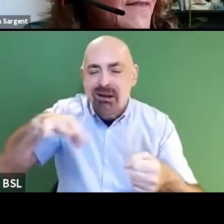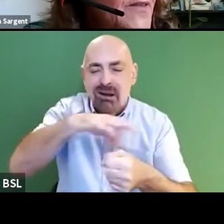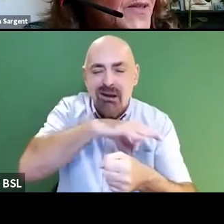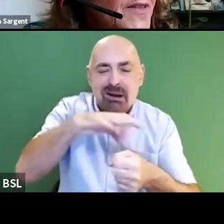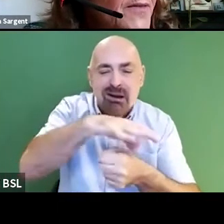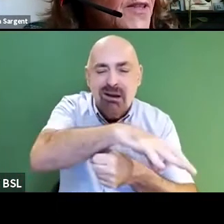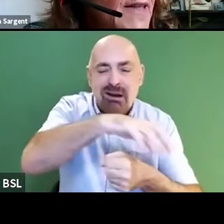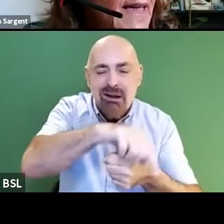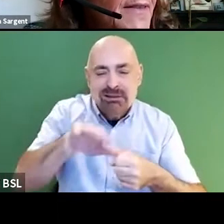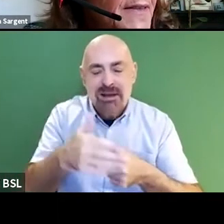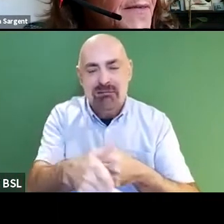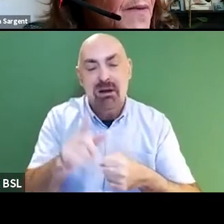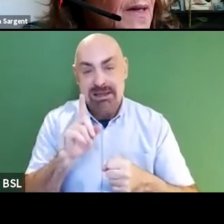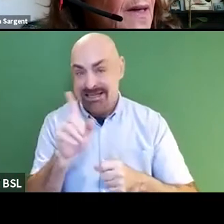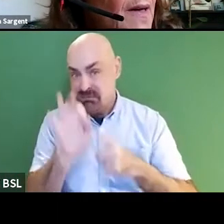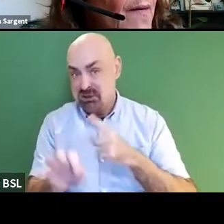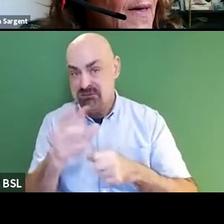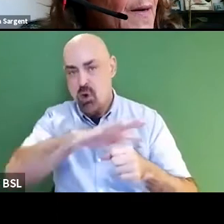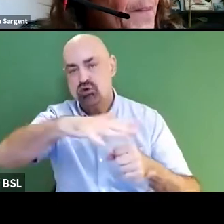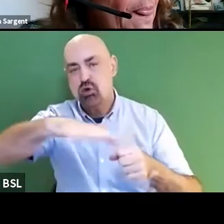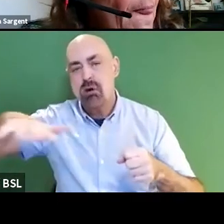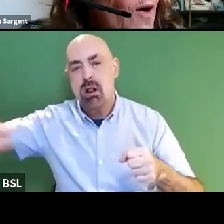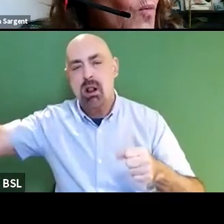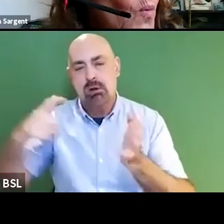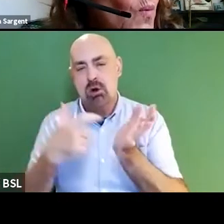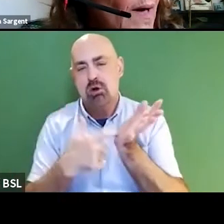across the area, especially in rural areas.